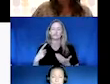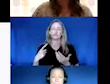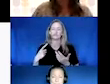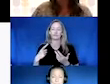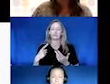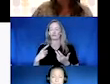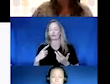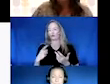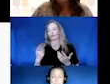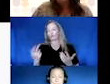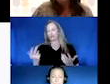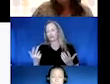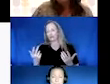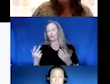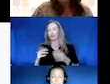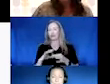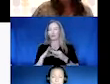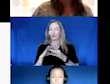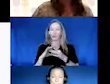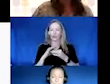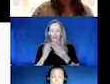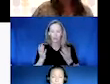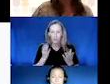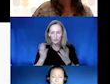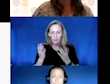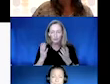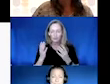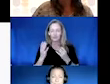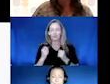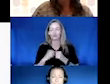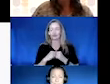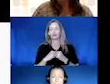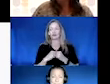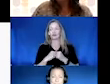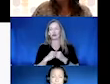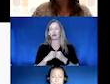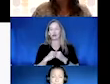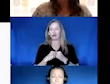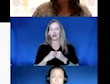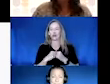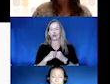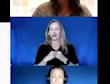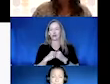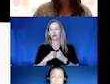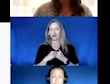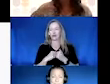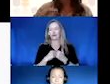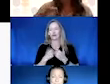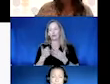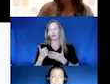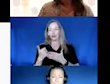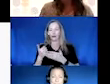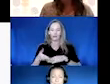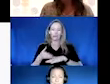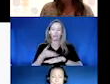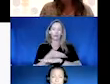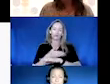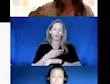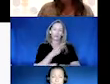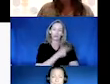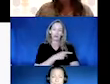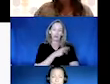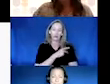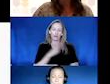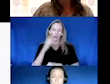specific coordination of services, which increased patients' experience if, we're